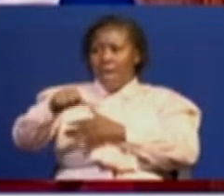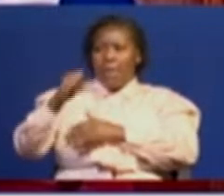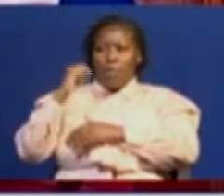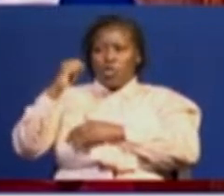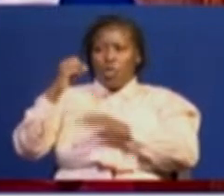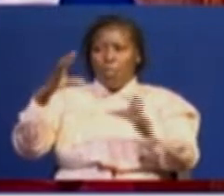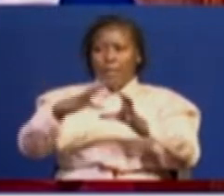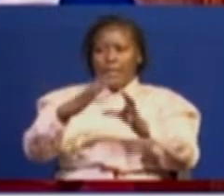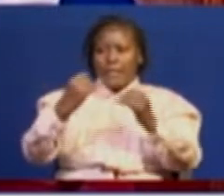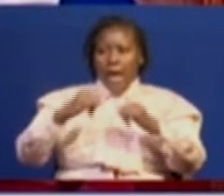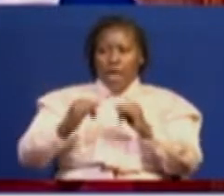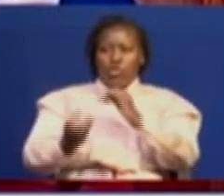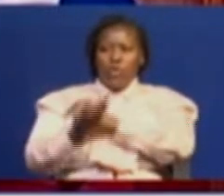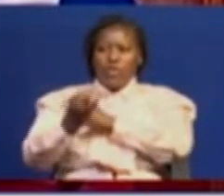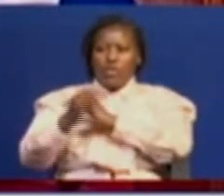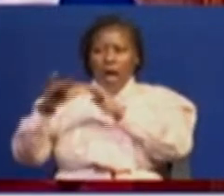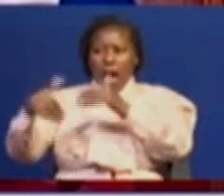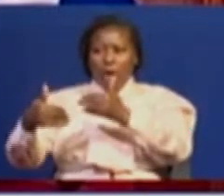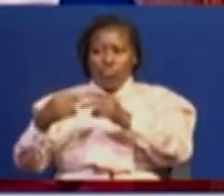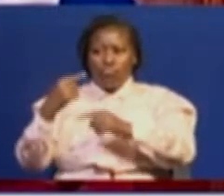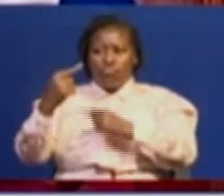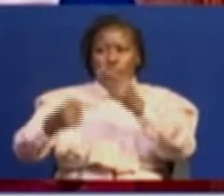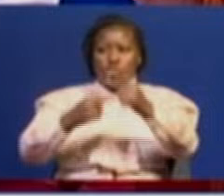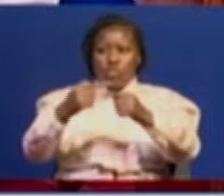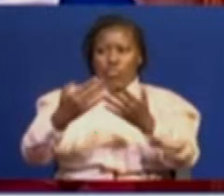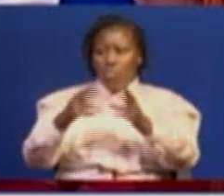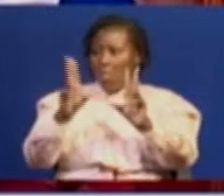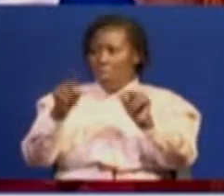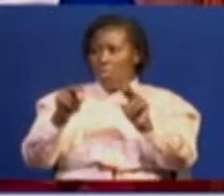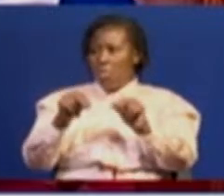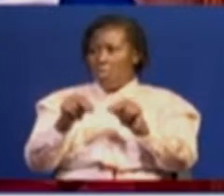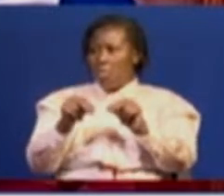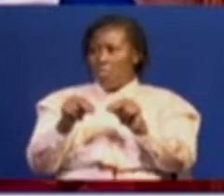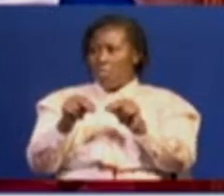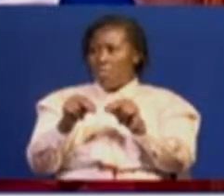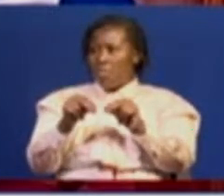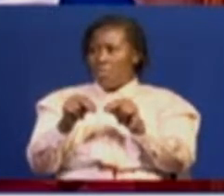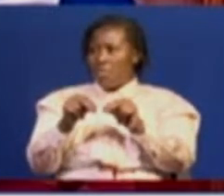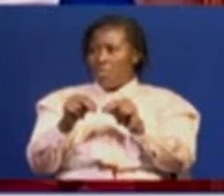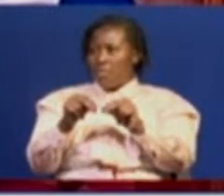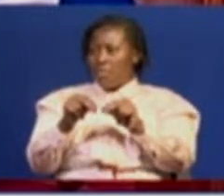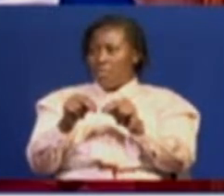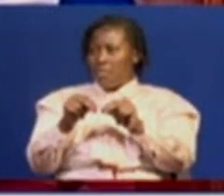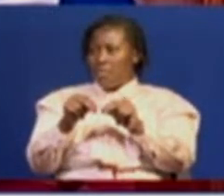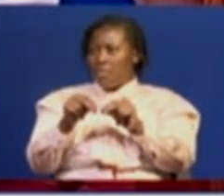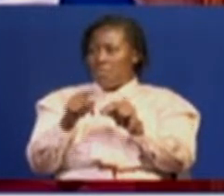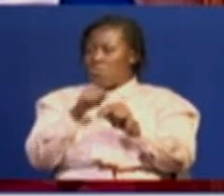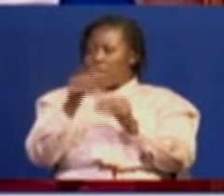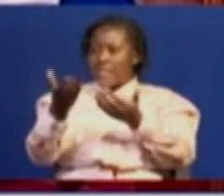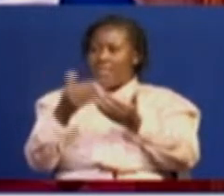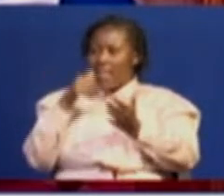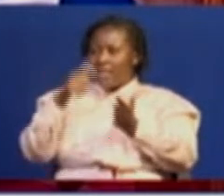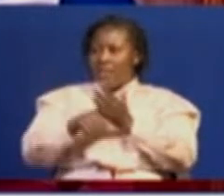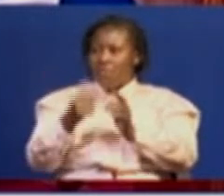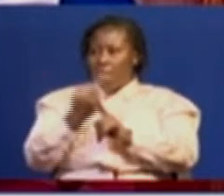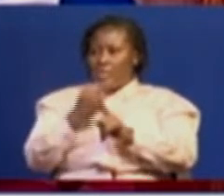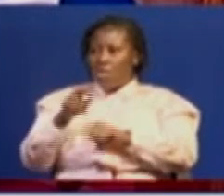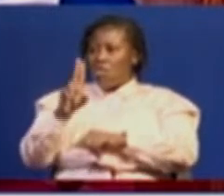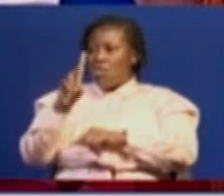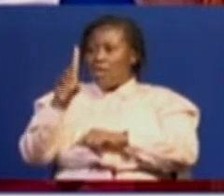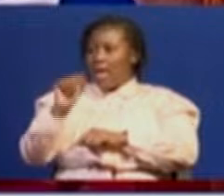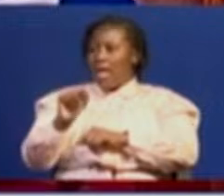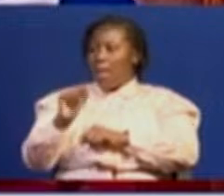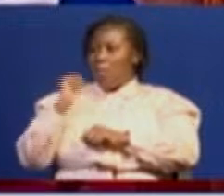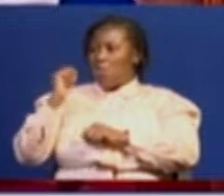letter from any political party trying to advise you on how to proceed? No. Did you recall receiving the letter